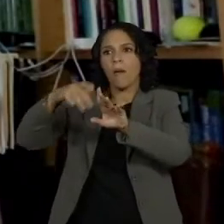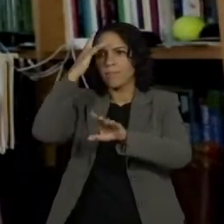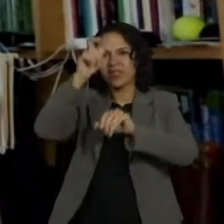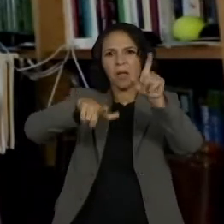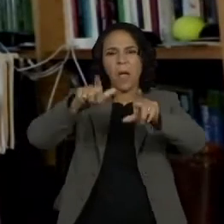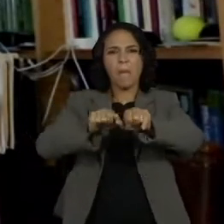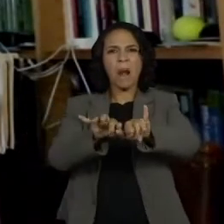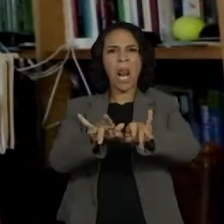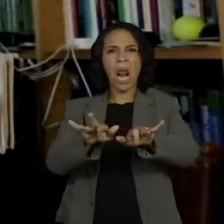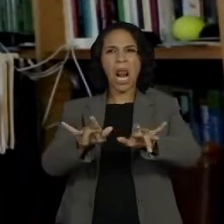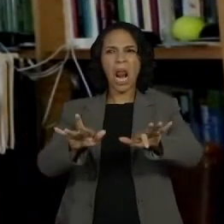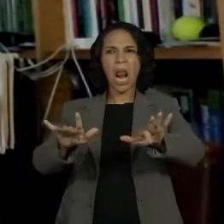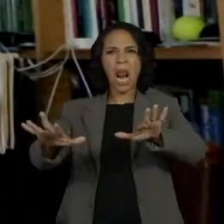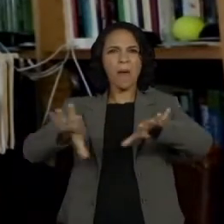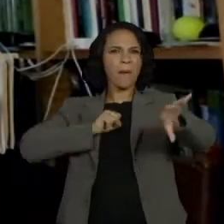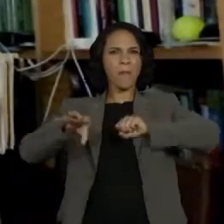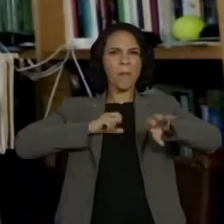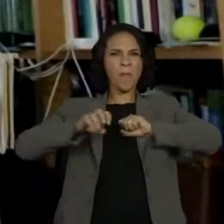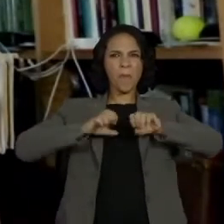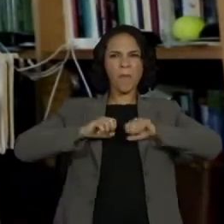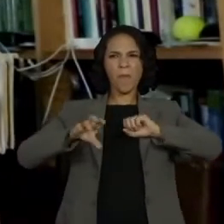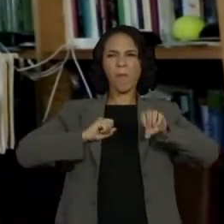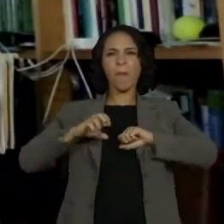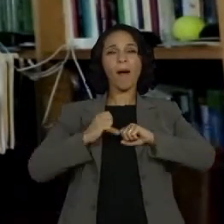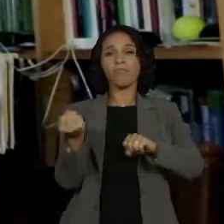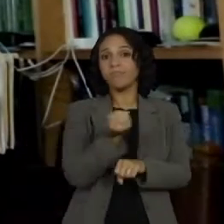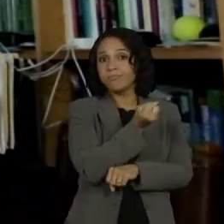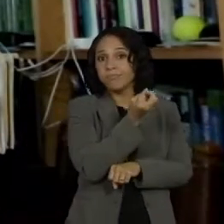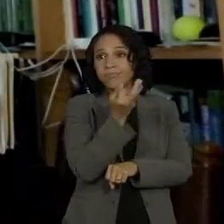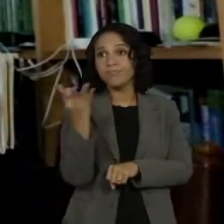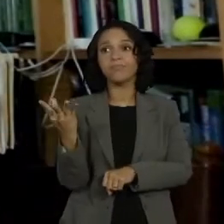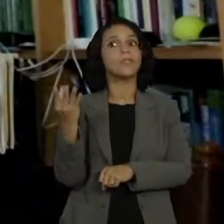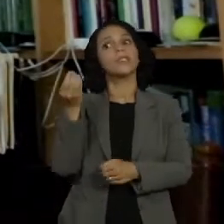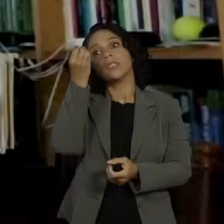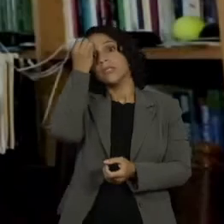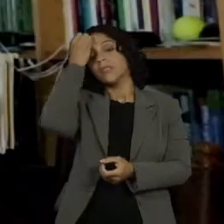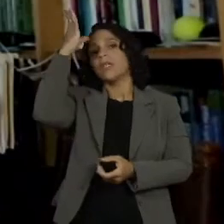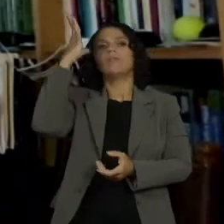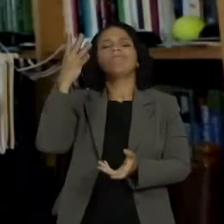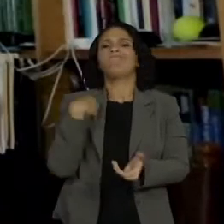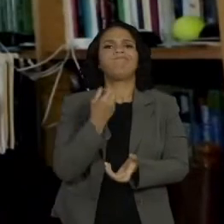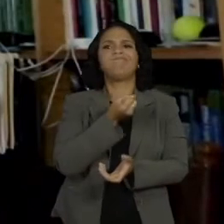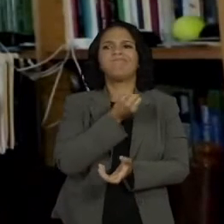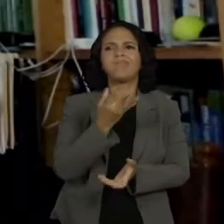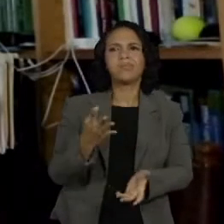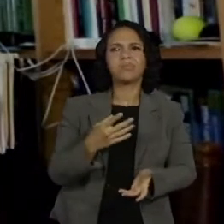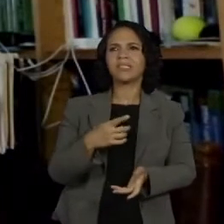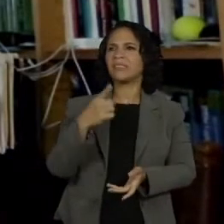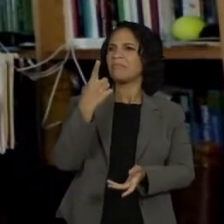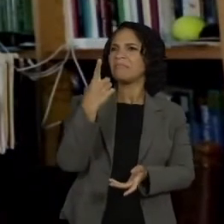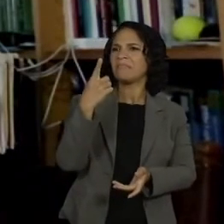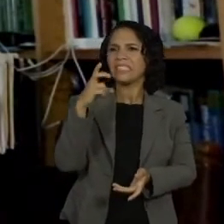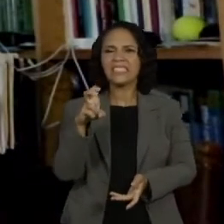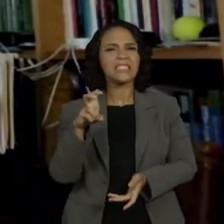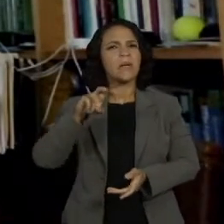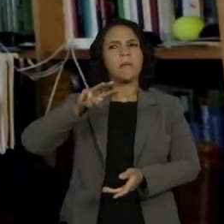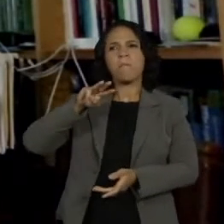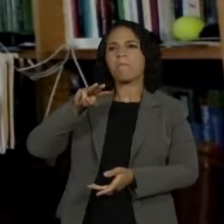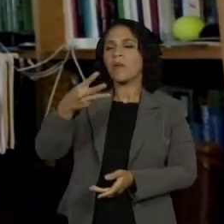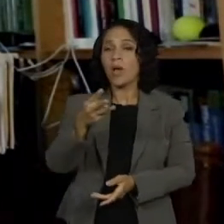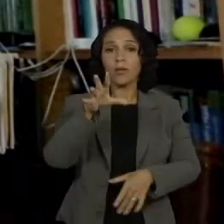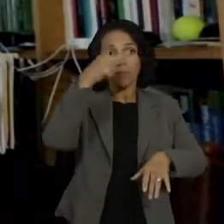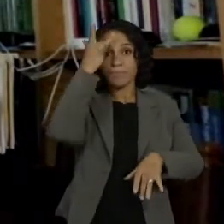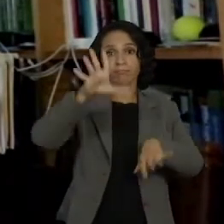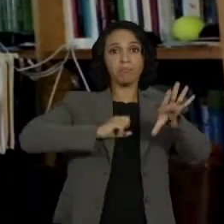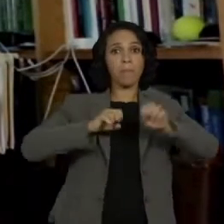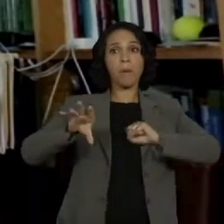millions of cases in the US. I can't remember exactly how many, 12 million, 15 million cases, and we have